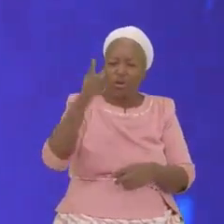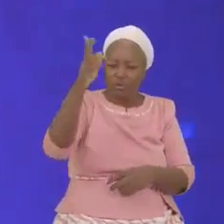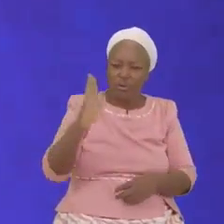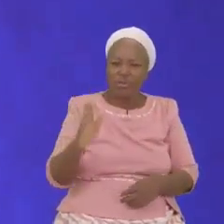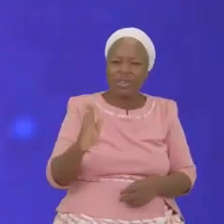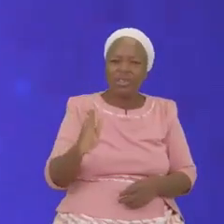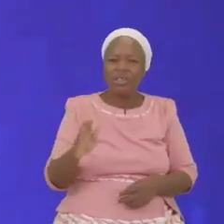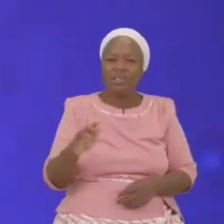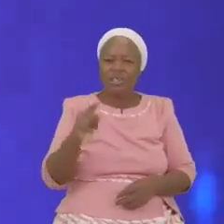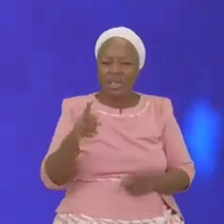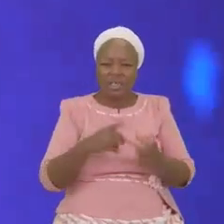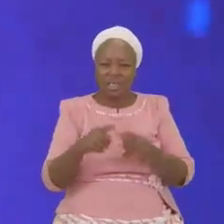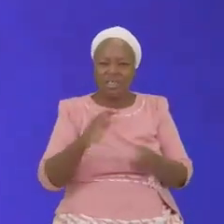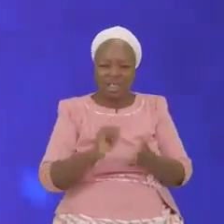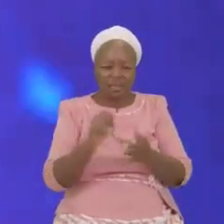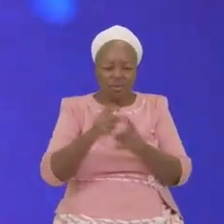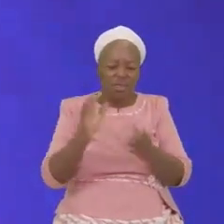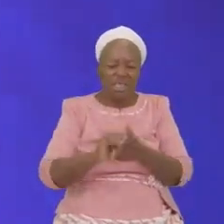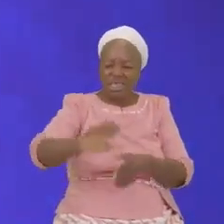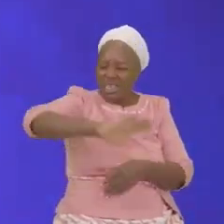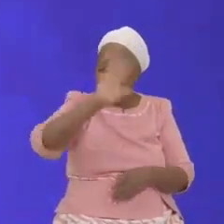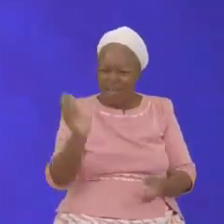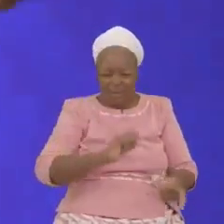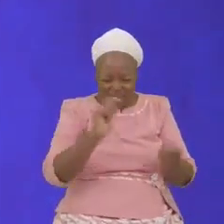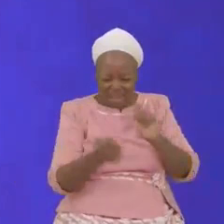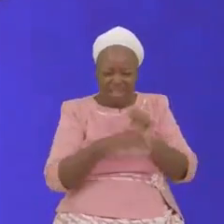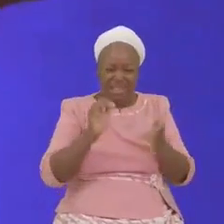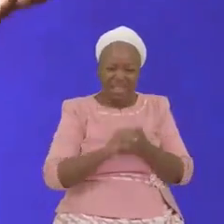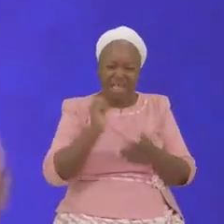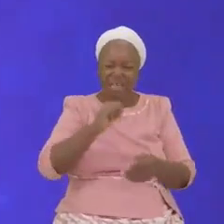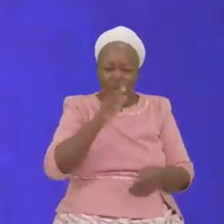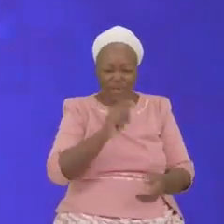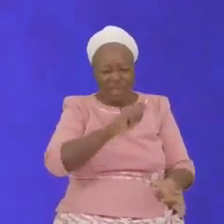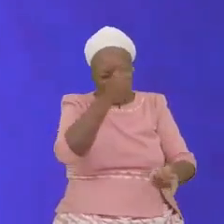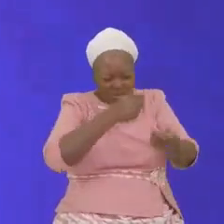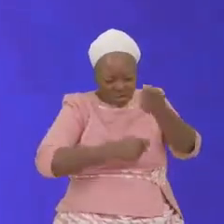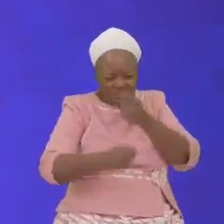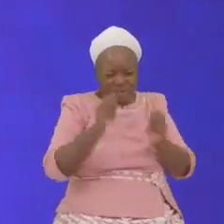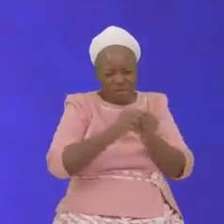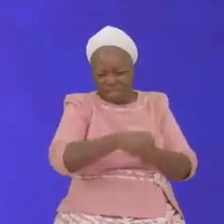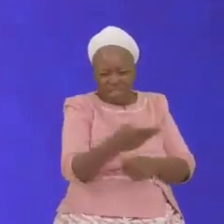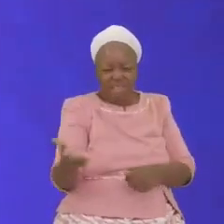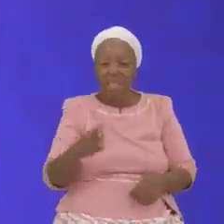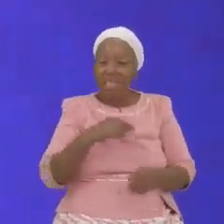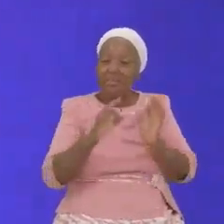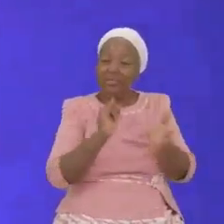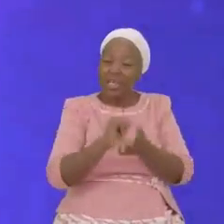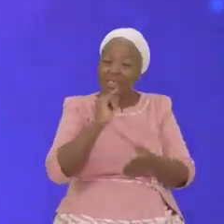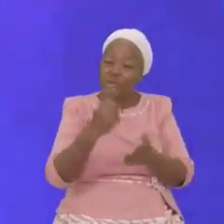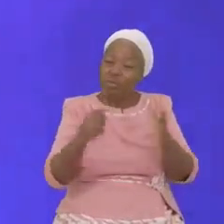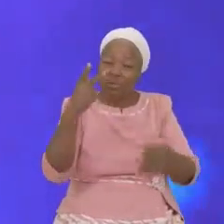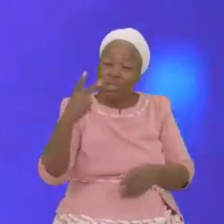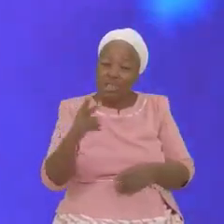God, the unchangeable and the irreversible promise of God, if that is what you see, if you see